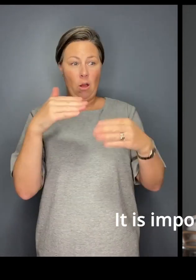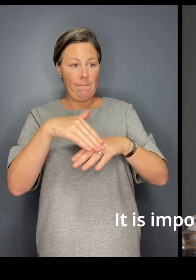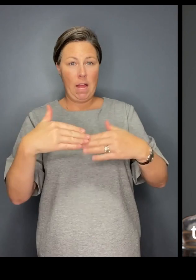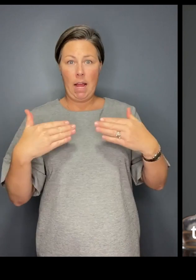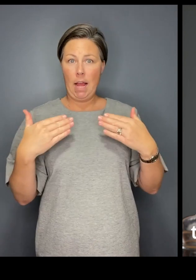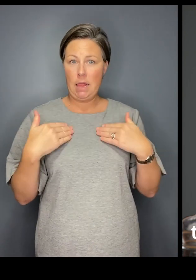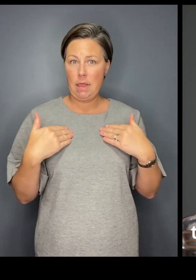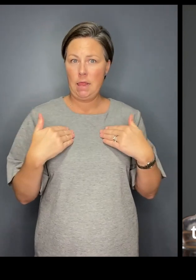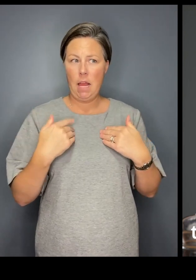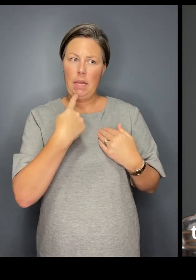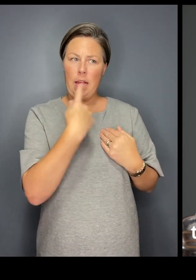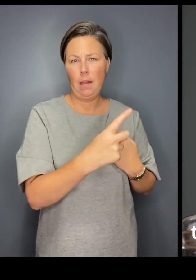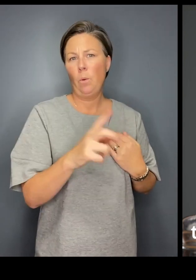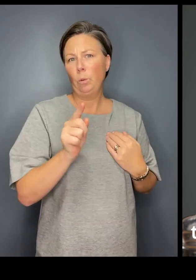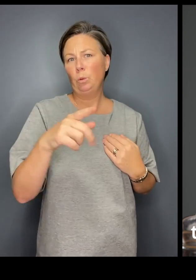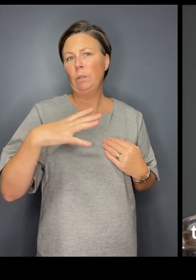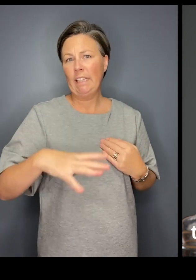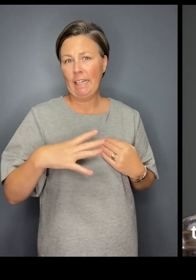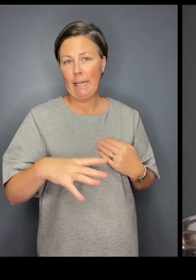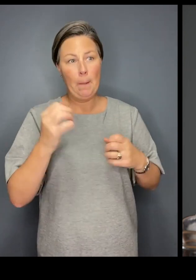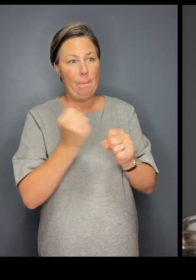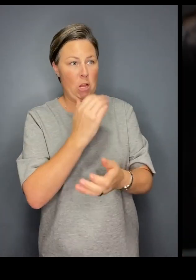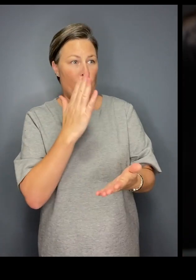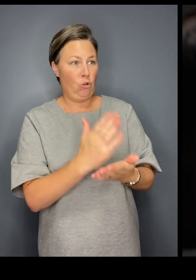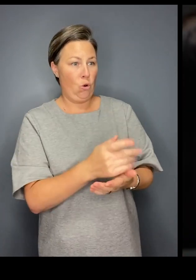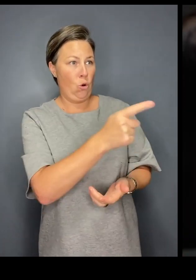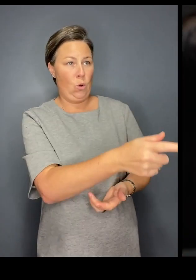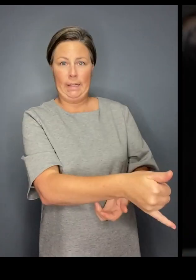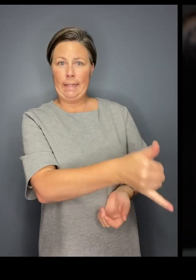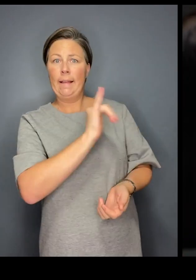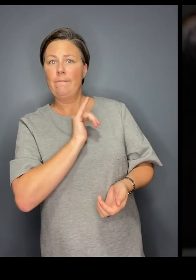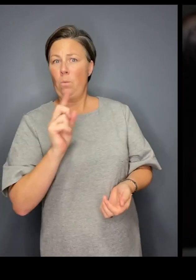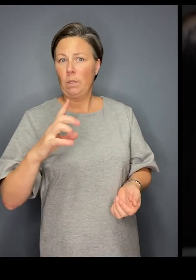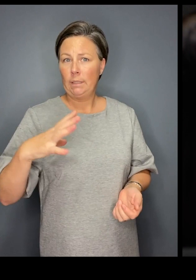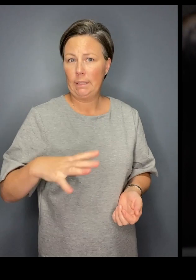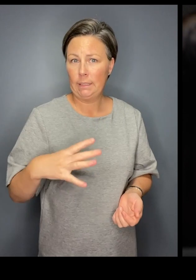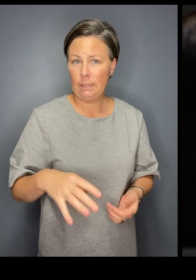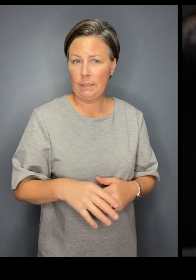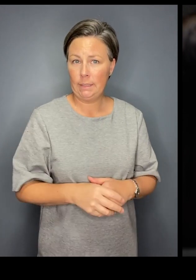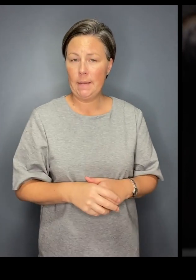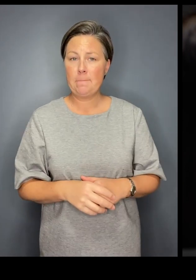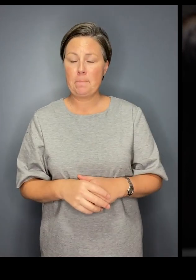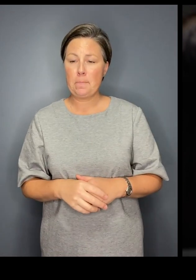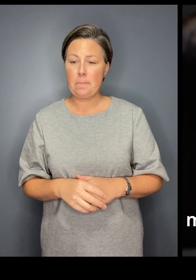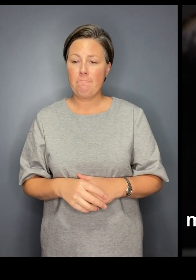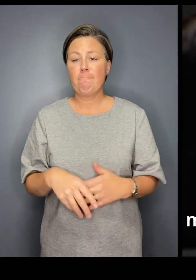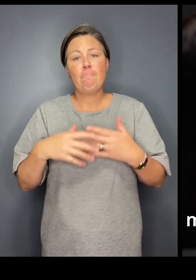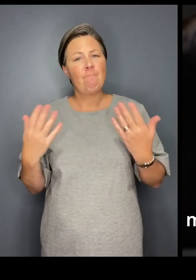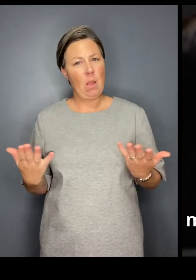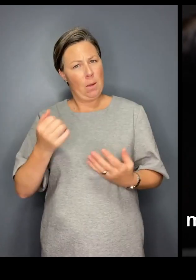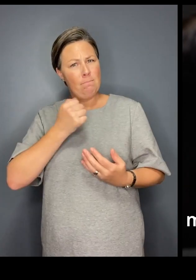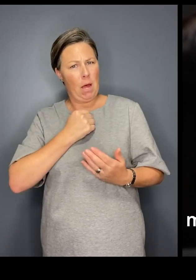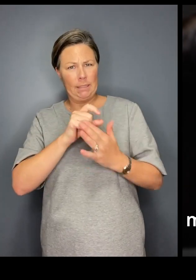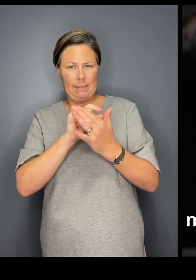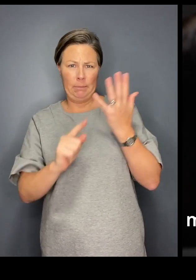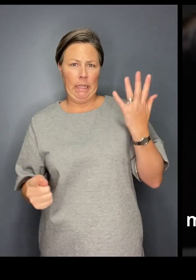known, and it is important that your needs are met. Due to my vehicle my